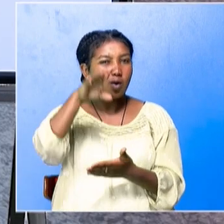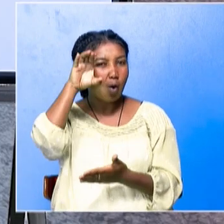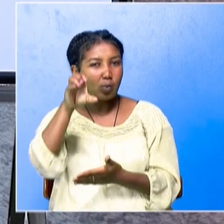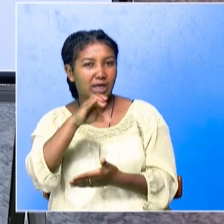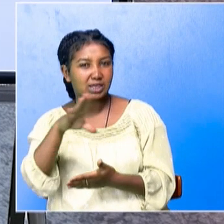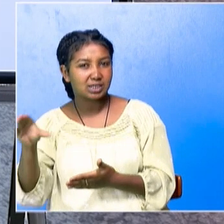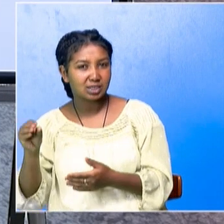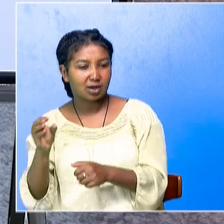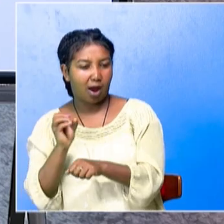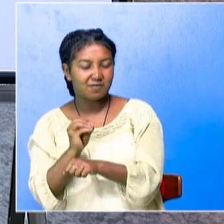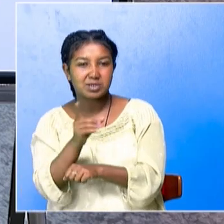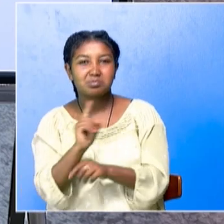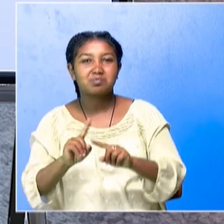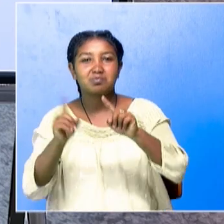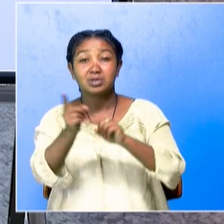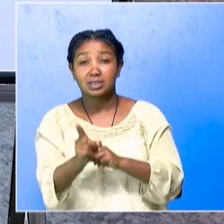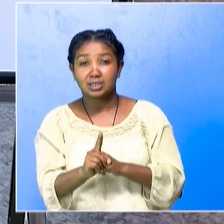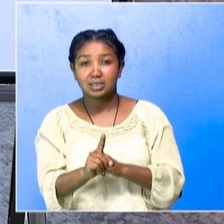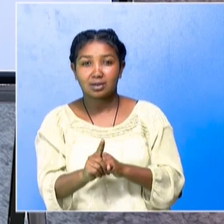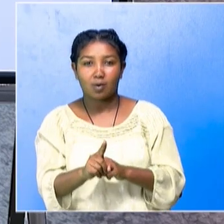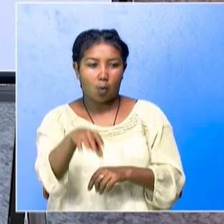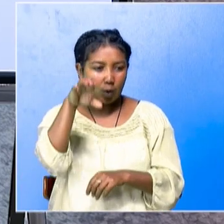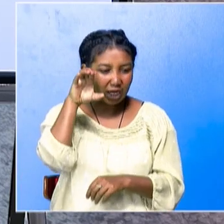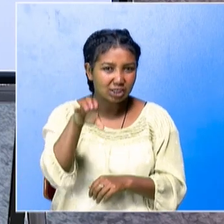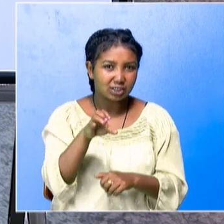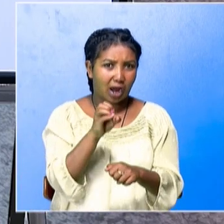obligation and advice.